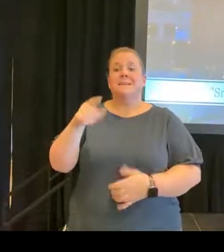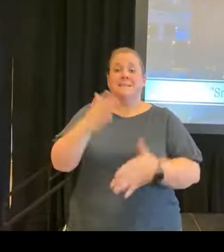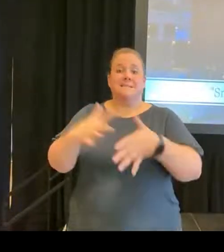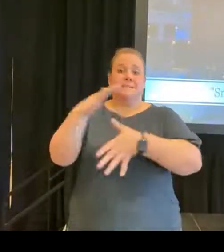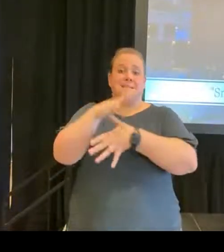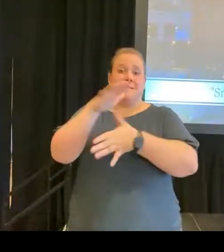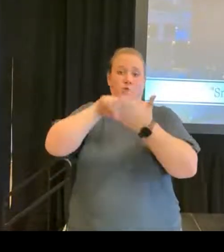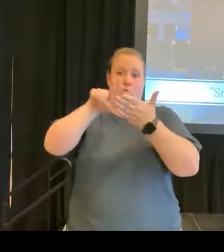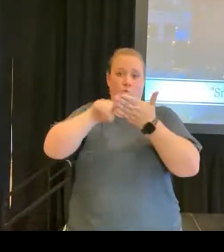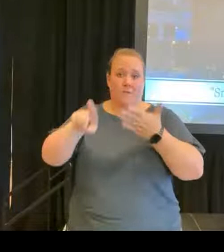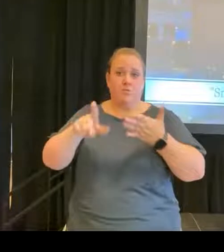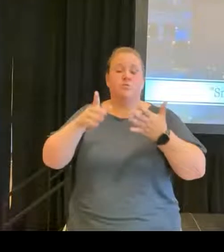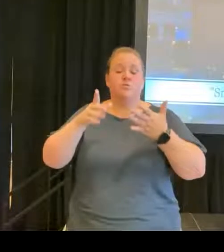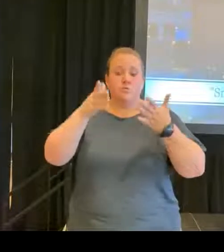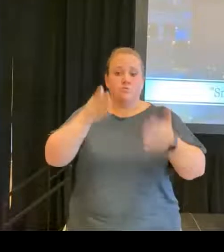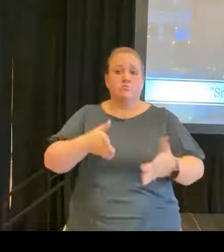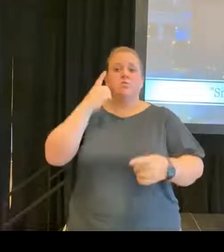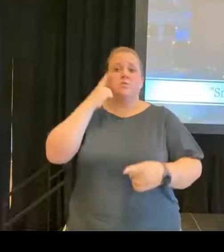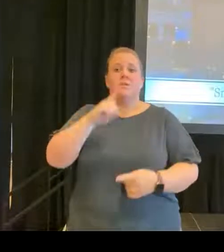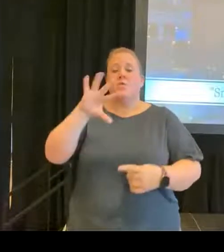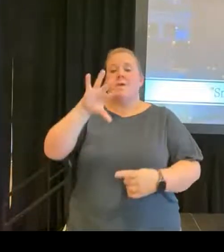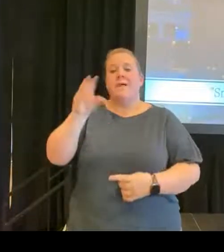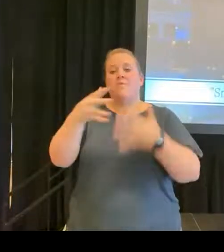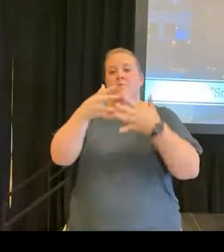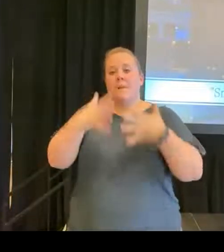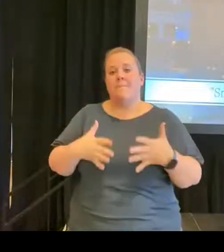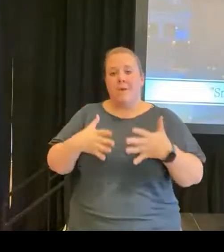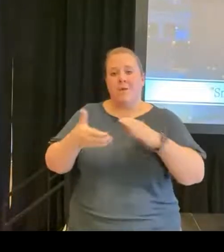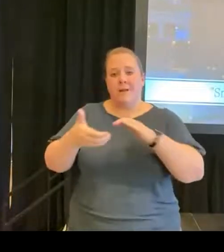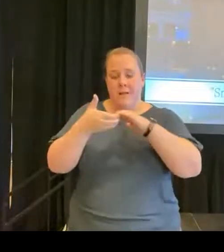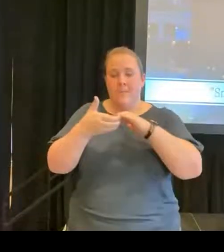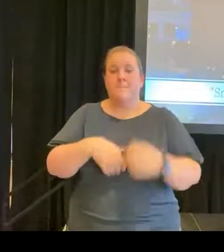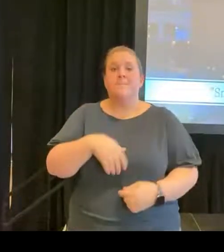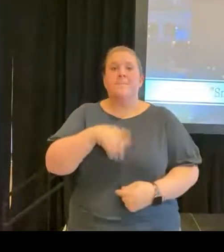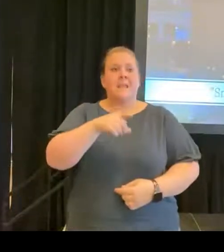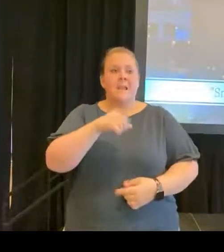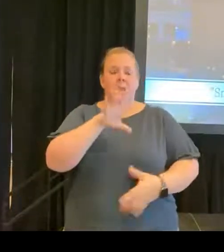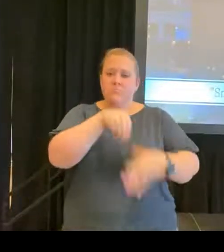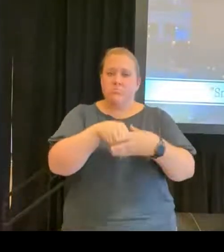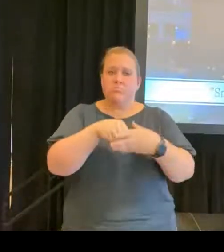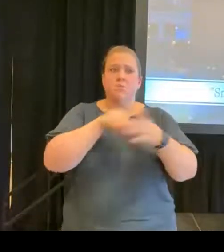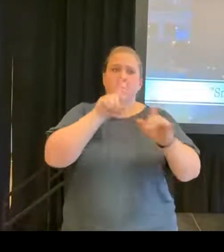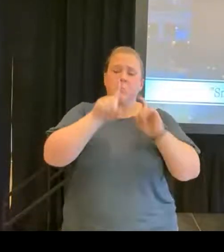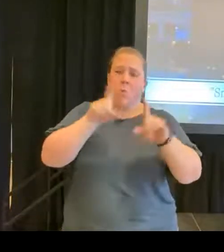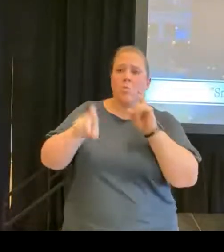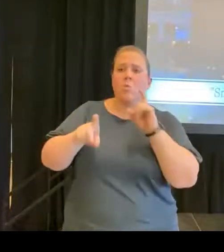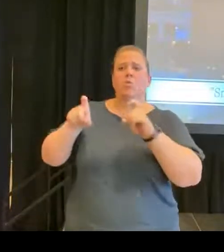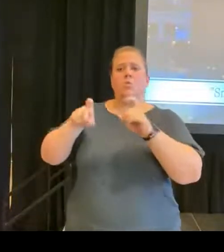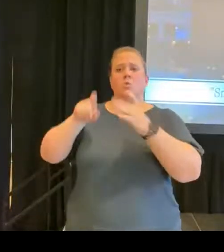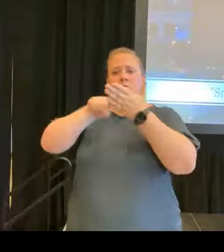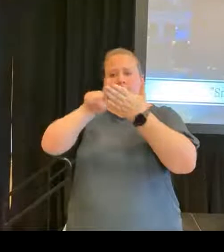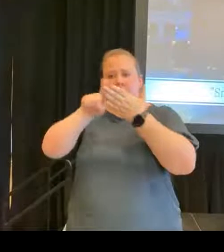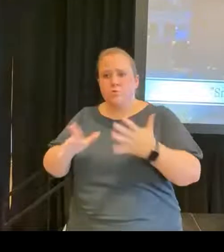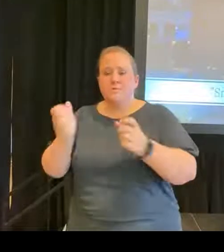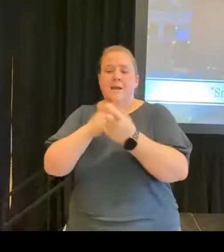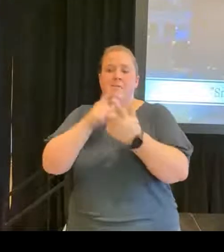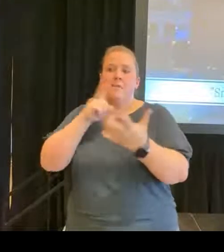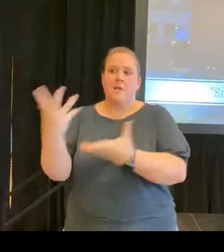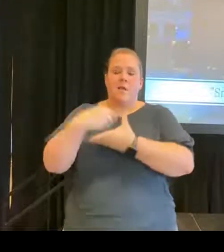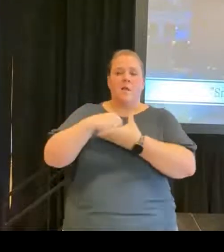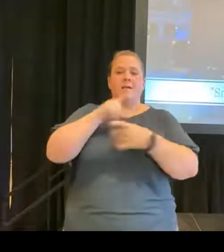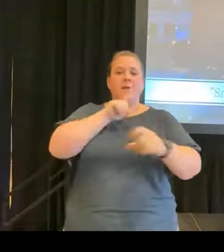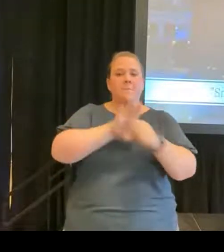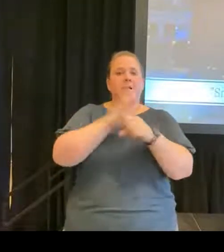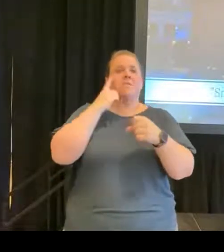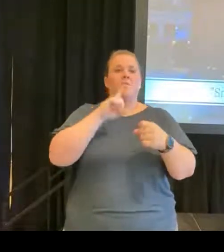a group of community engaged pollsters, scholars, researchers, and commentators committed to bringing an accurate understanding